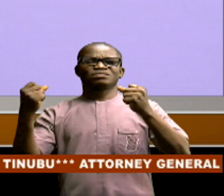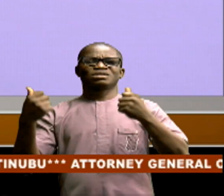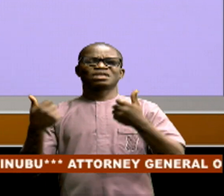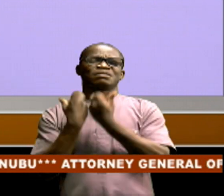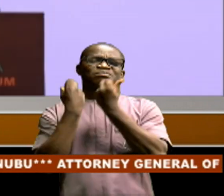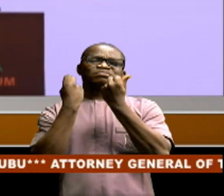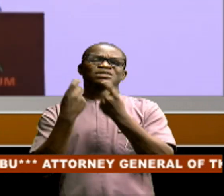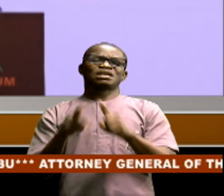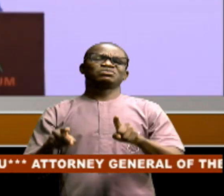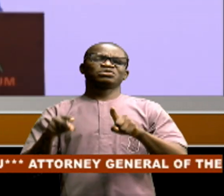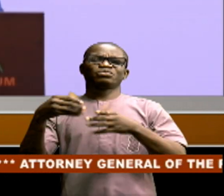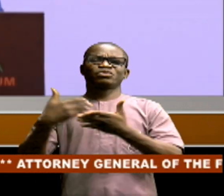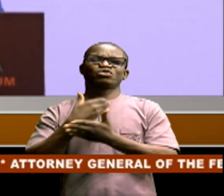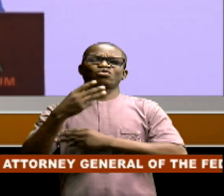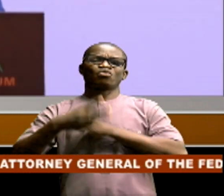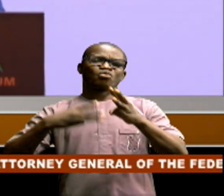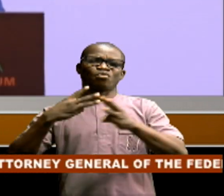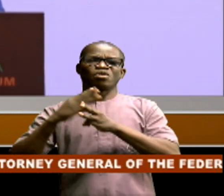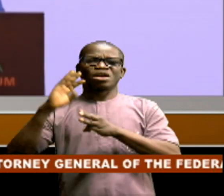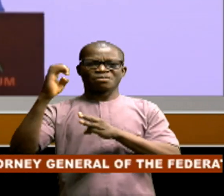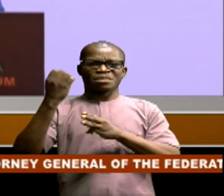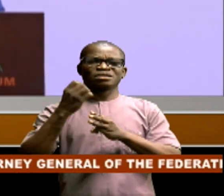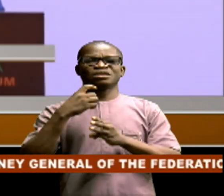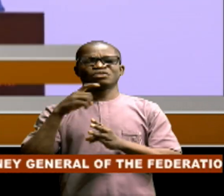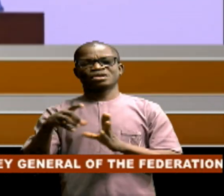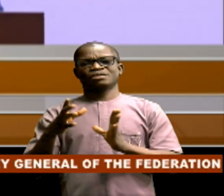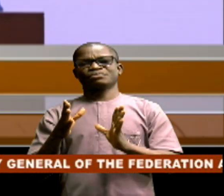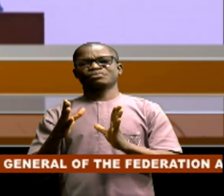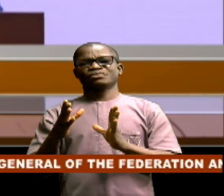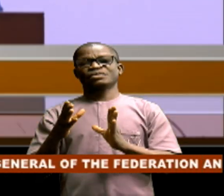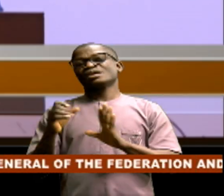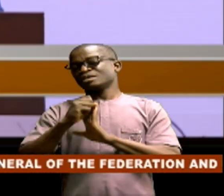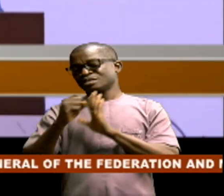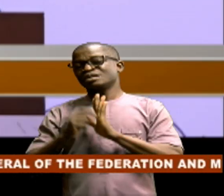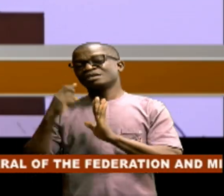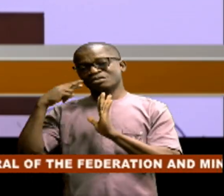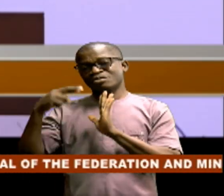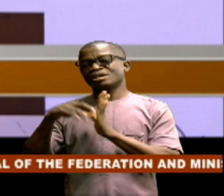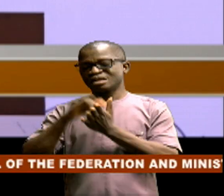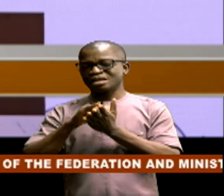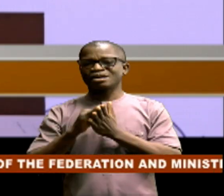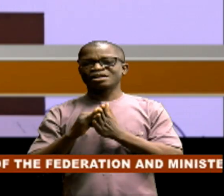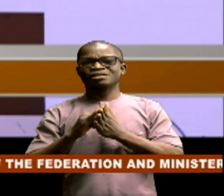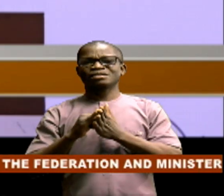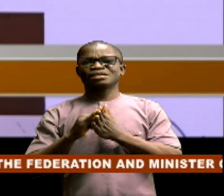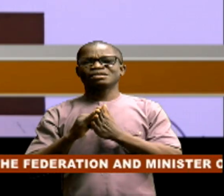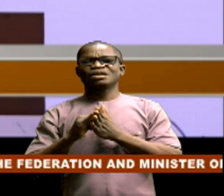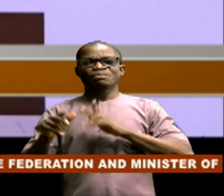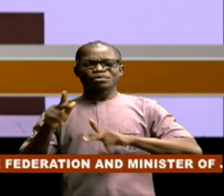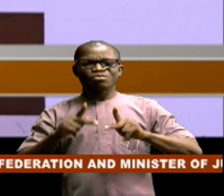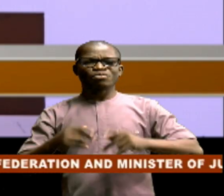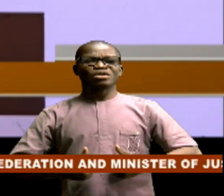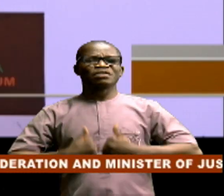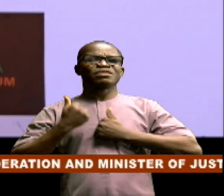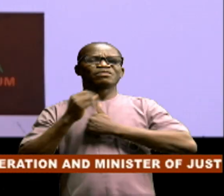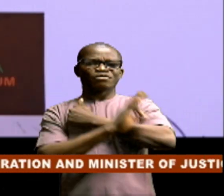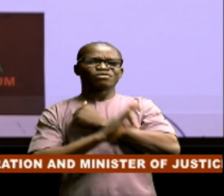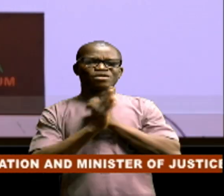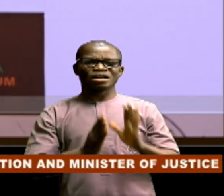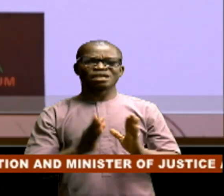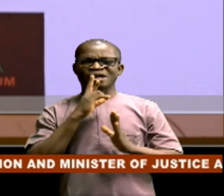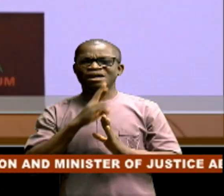emerging order. Our states recognize that diaspora communities are the greatest